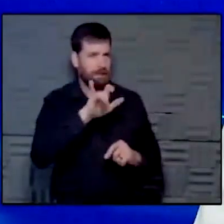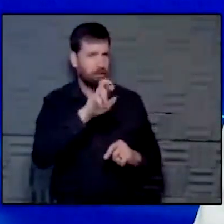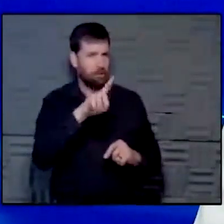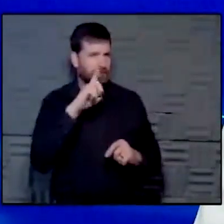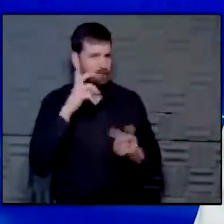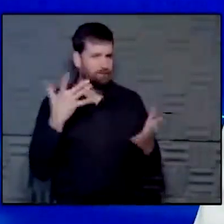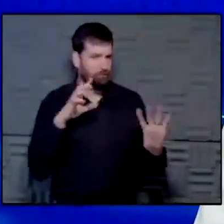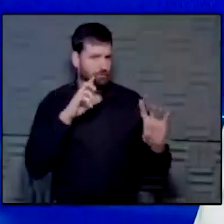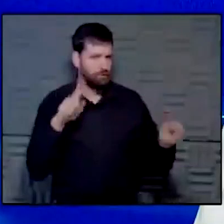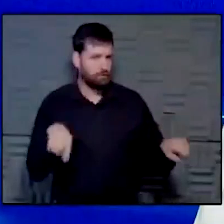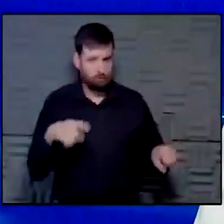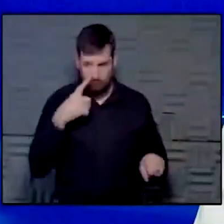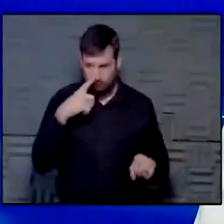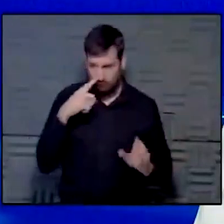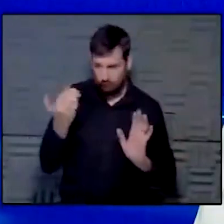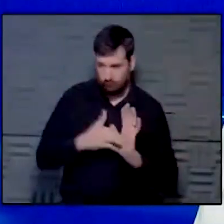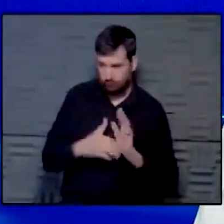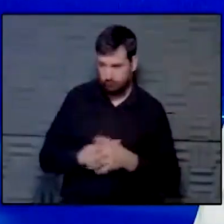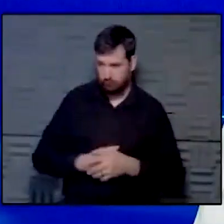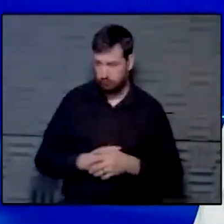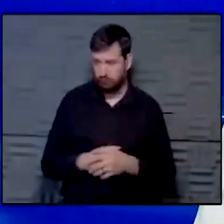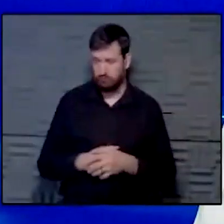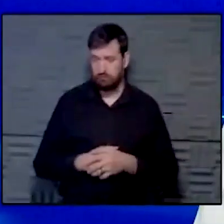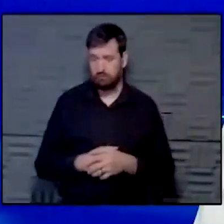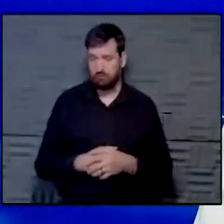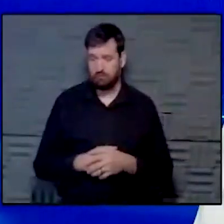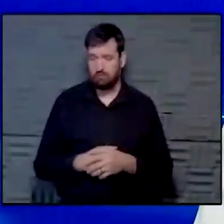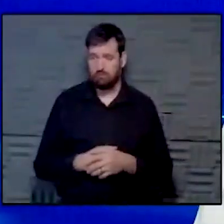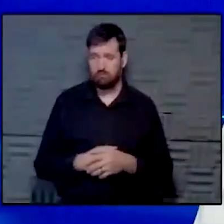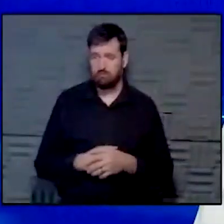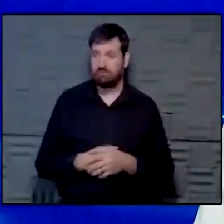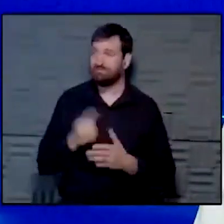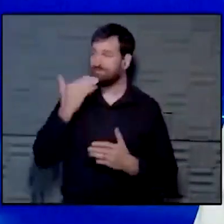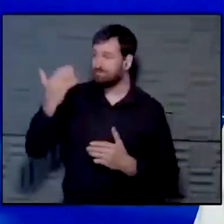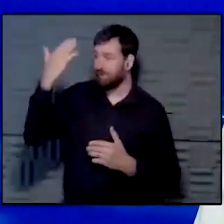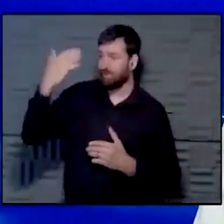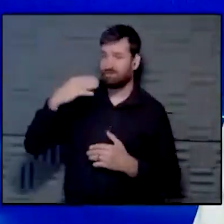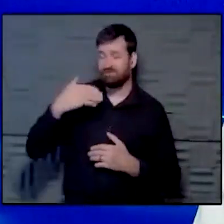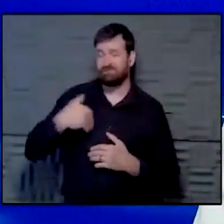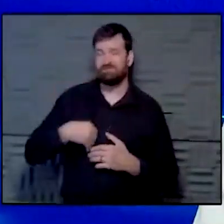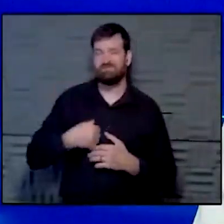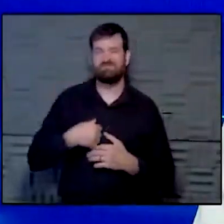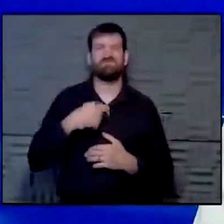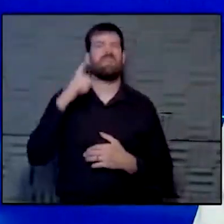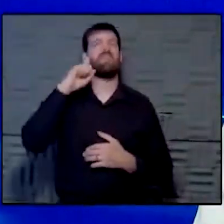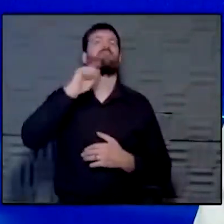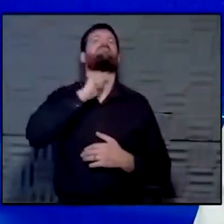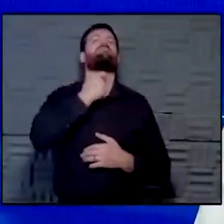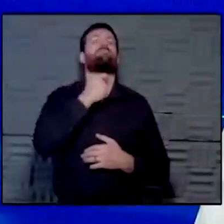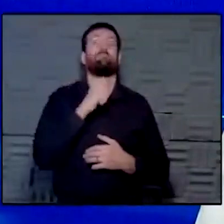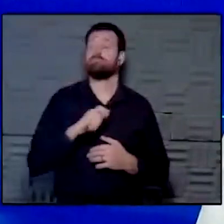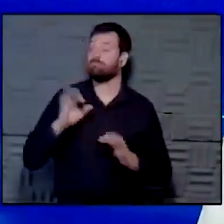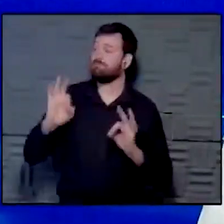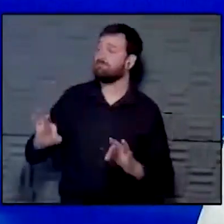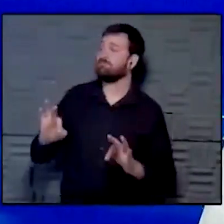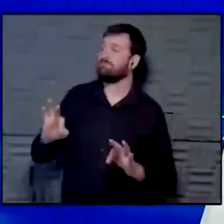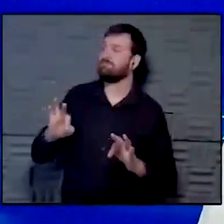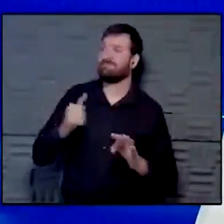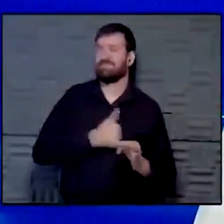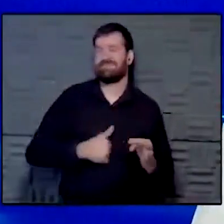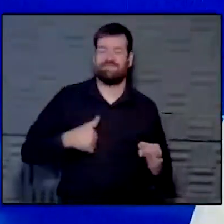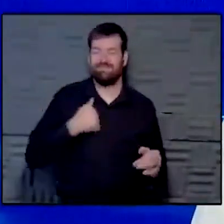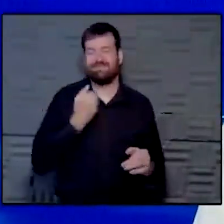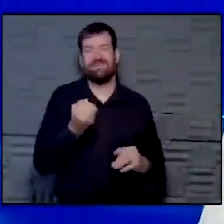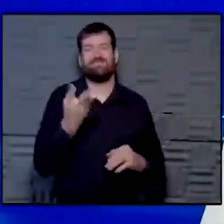addressed it. See, can you ask your question? Hi, guys. Good morning. I think I was muted the first time. Taylor. Excellent. We apologize. Sorry, a